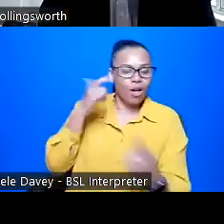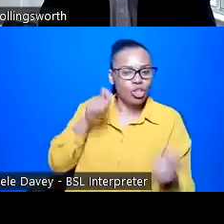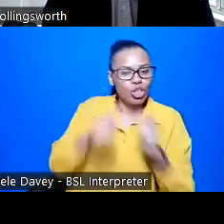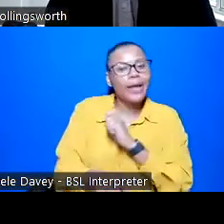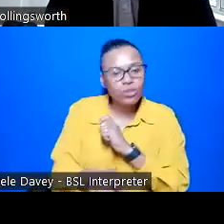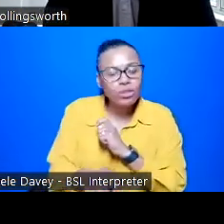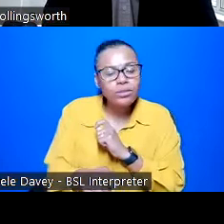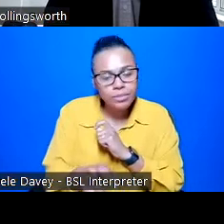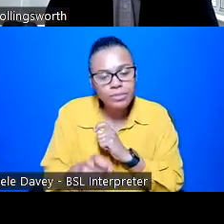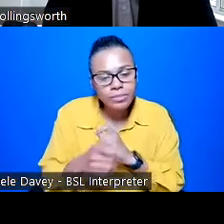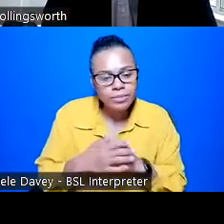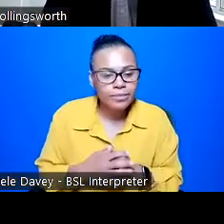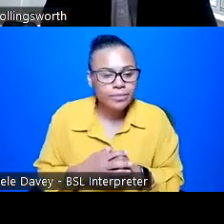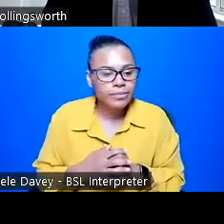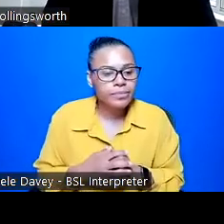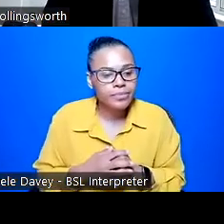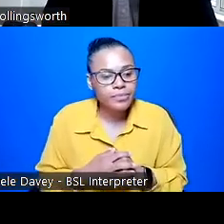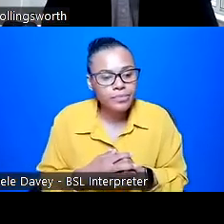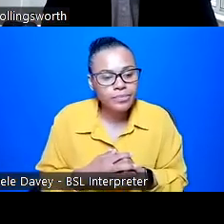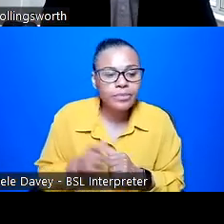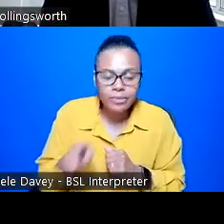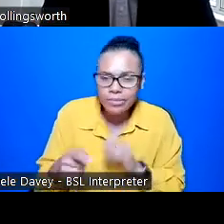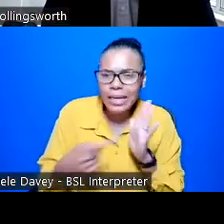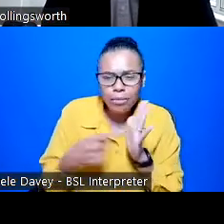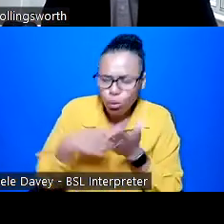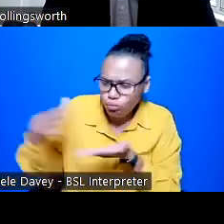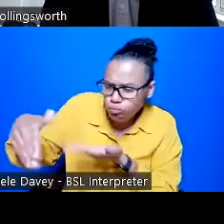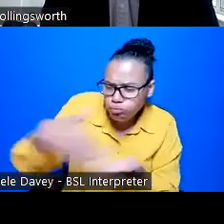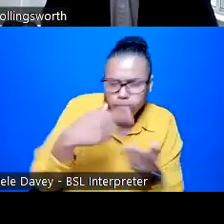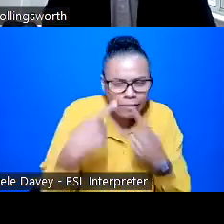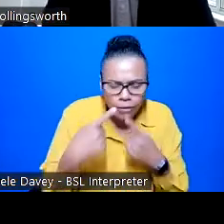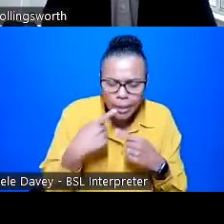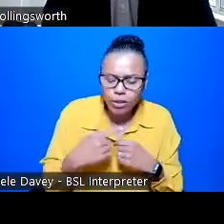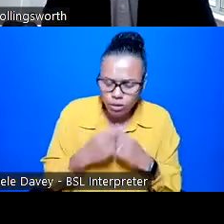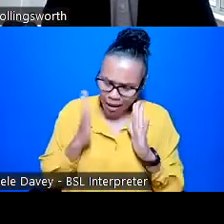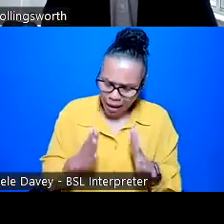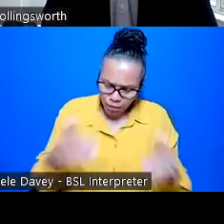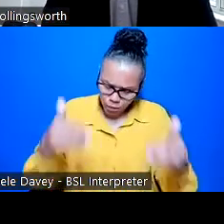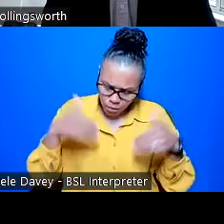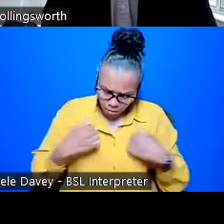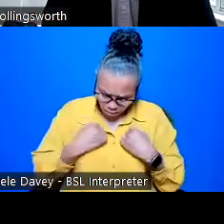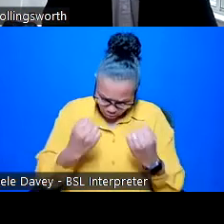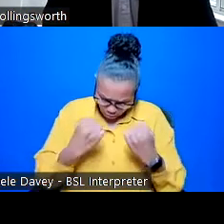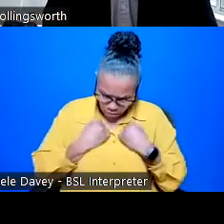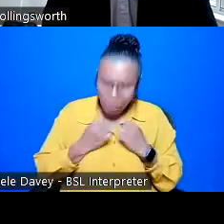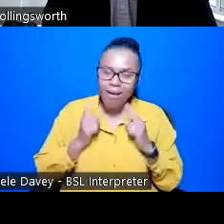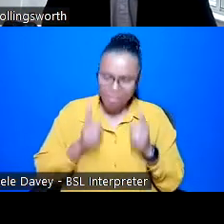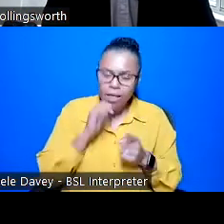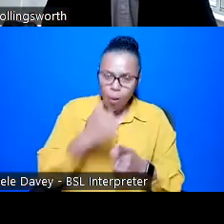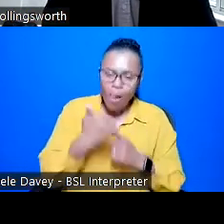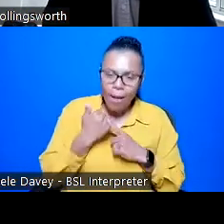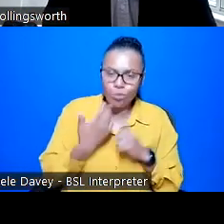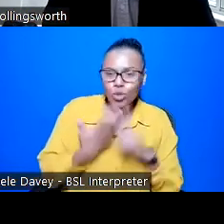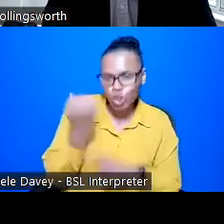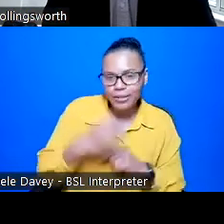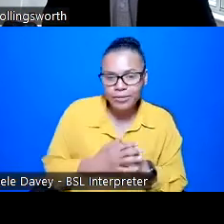really powerful tool. And lastly, to take the language of our implementation plan,